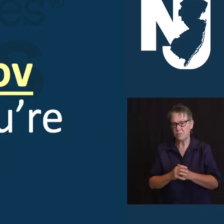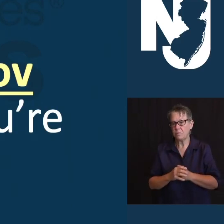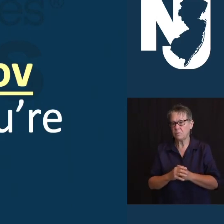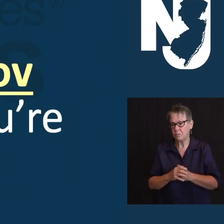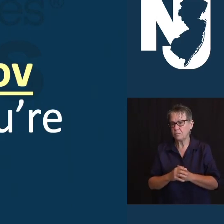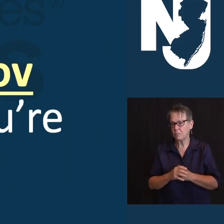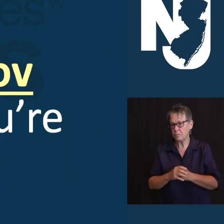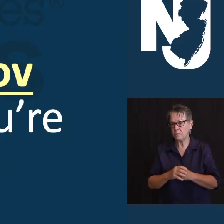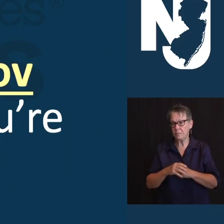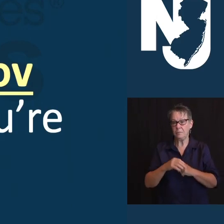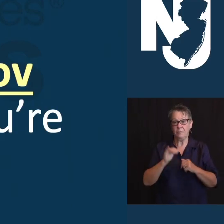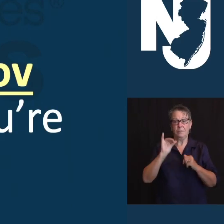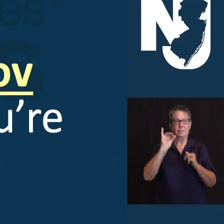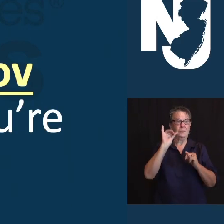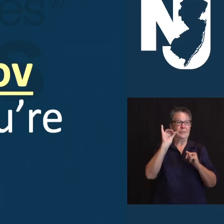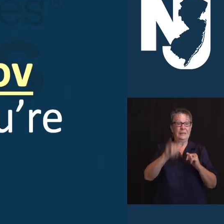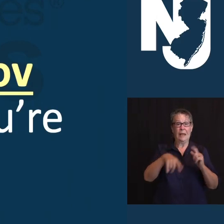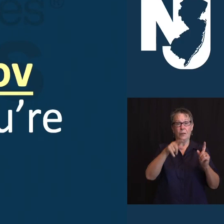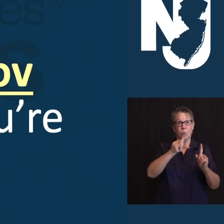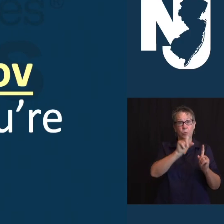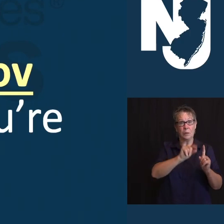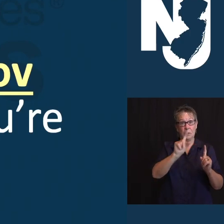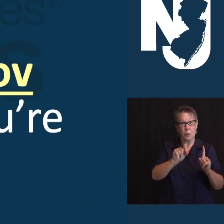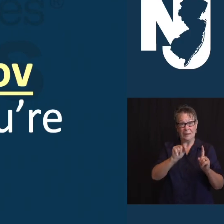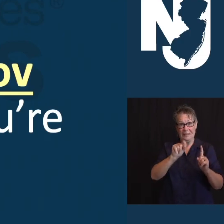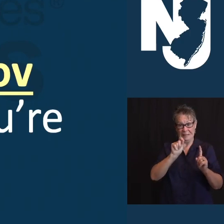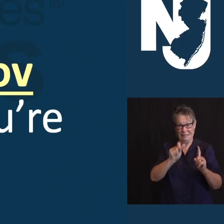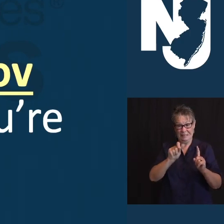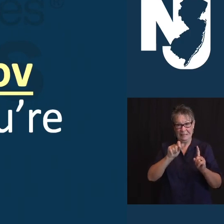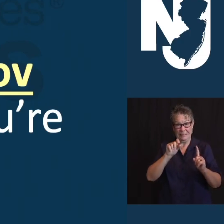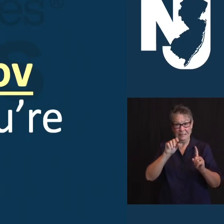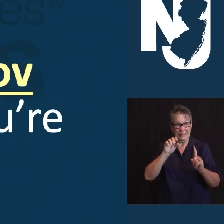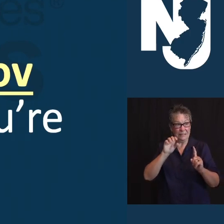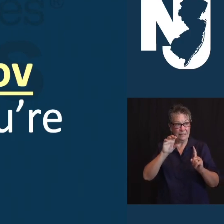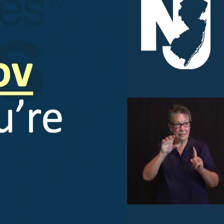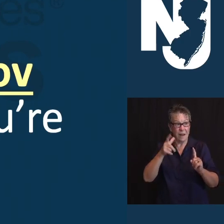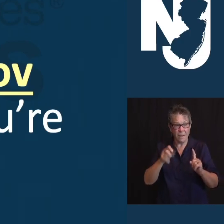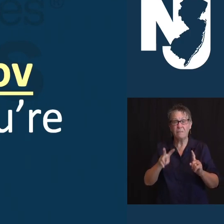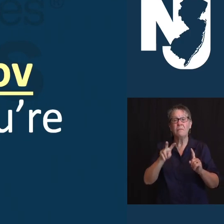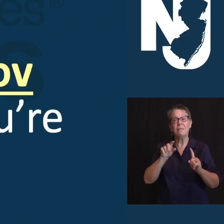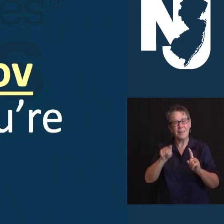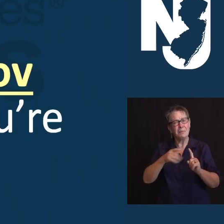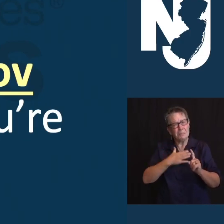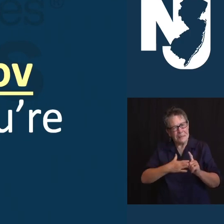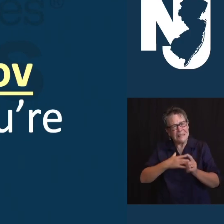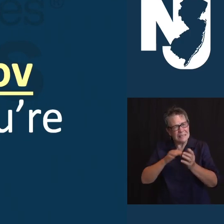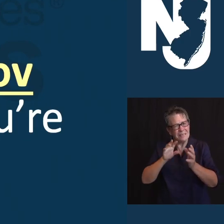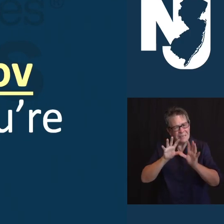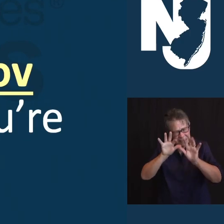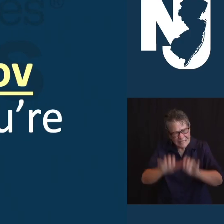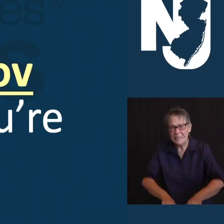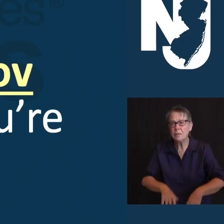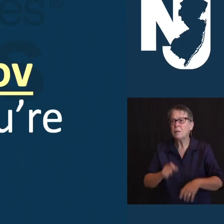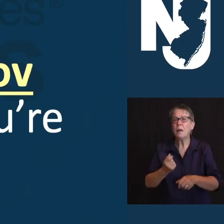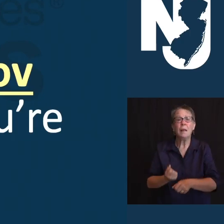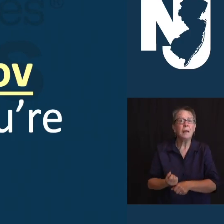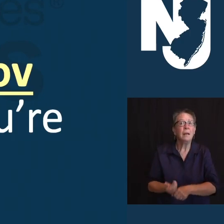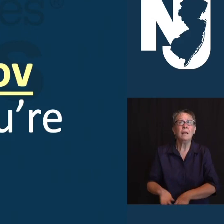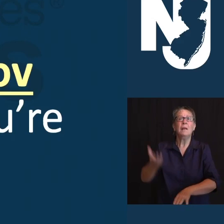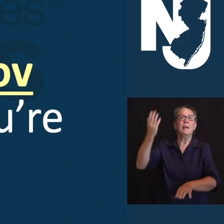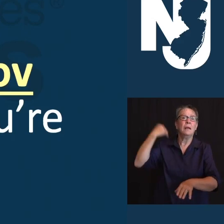to 2020census.gov and get yourself counted. Do it for yourself and your community and make sure they are